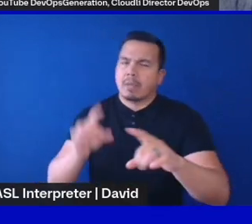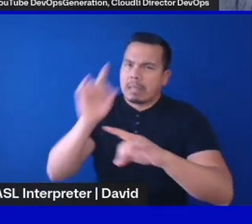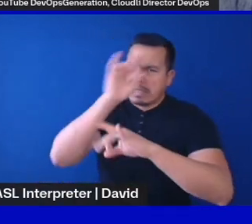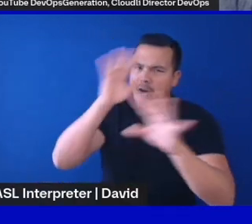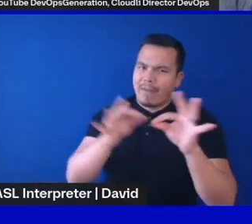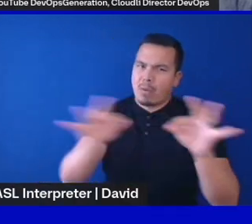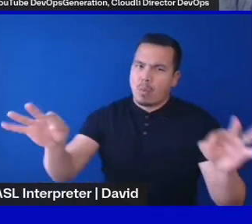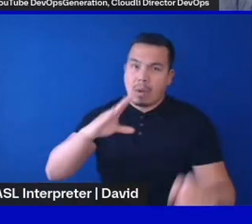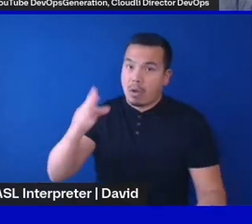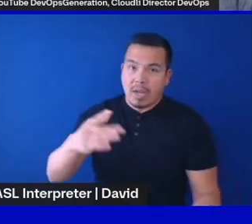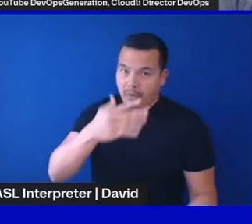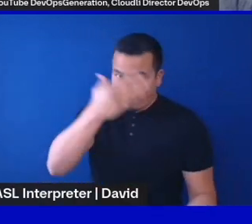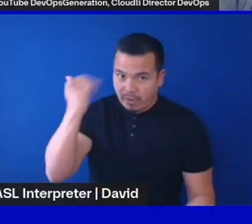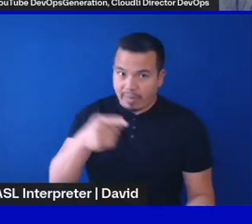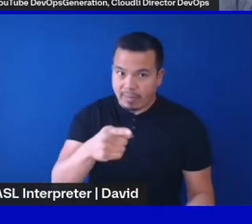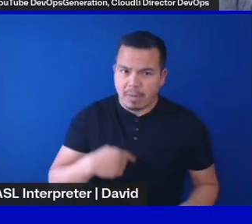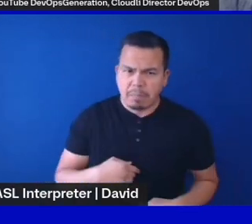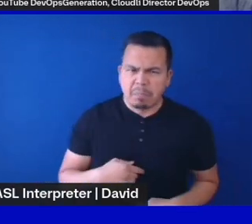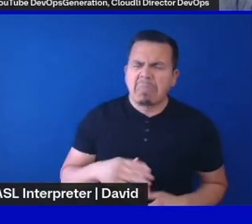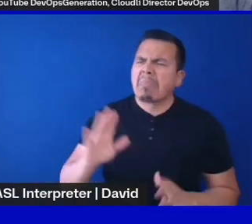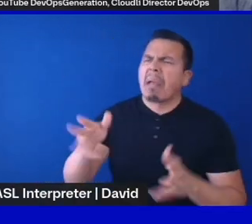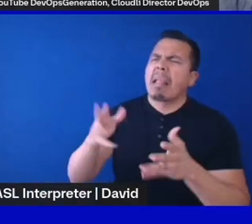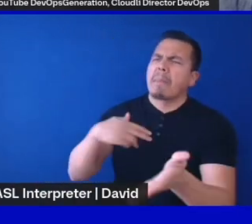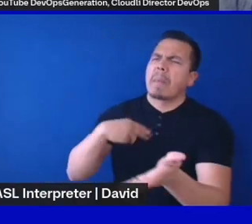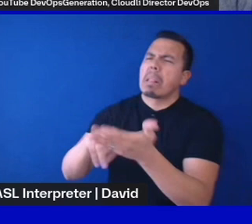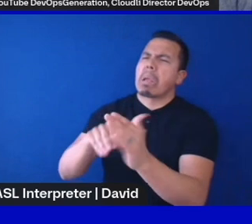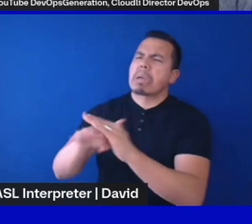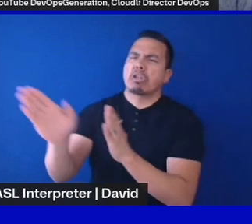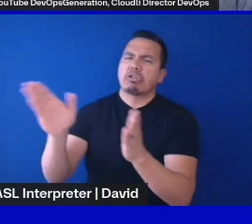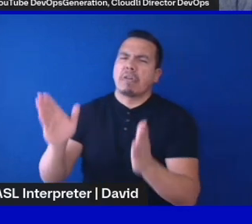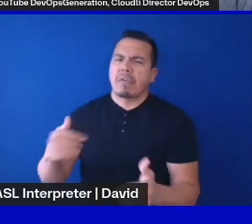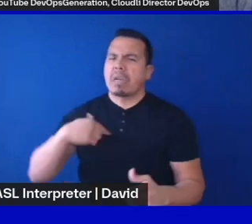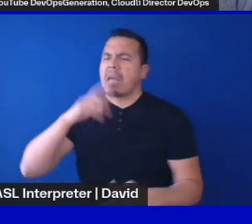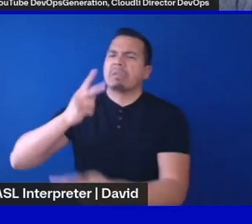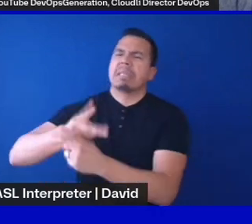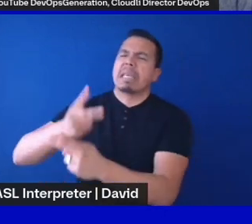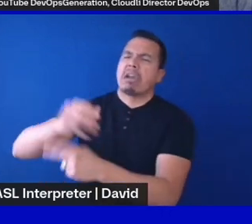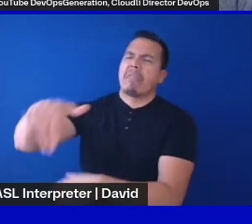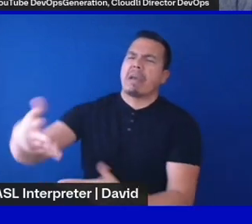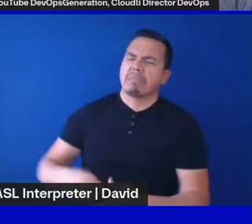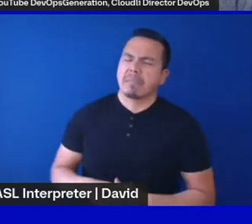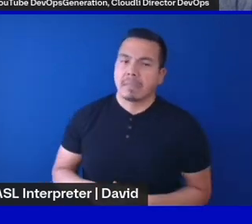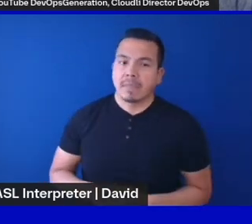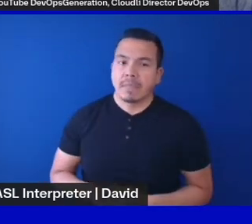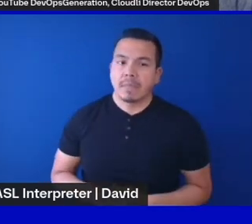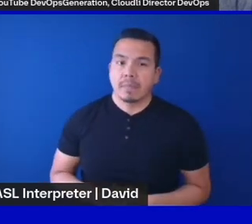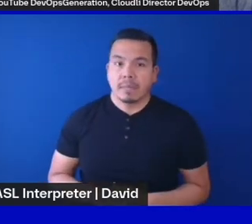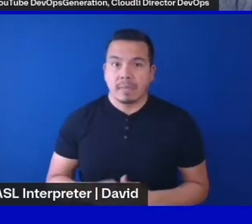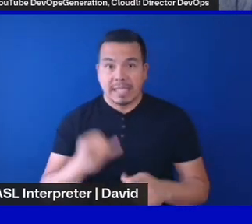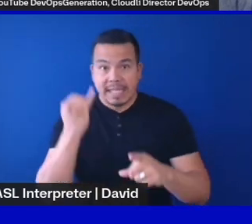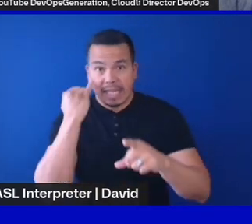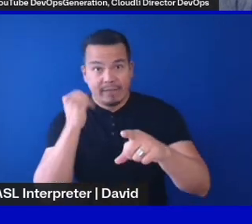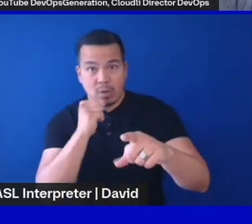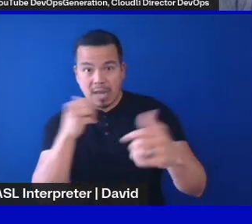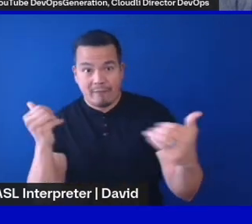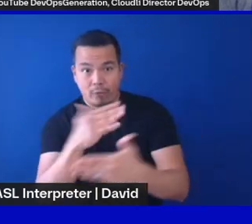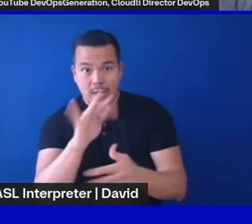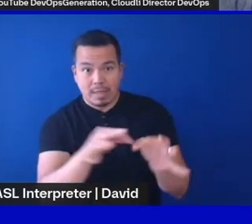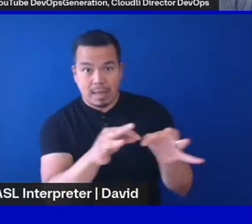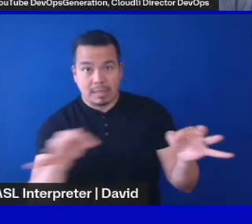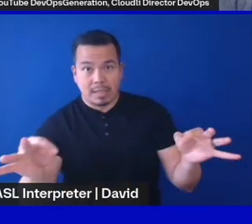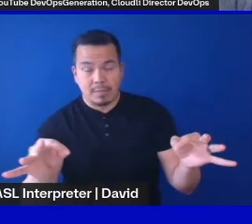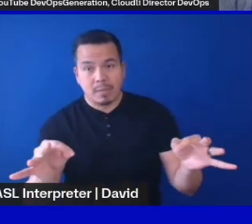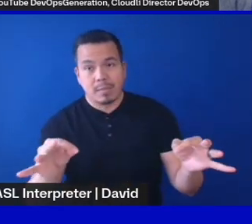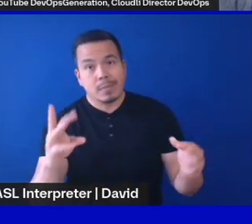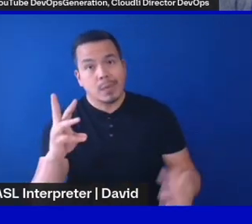forget. Let me just log into the server and I'll take care of it. And if that doesn't cause you to be afraid, well,